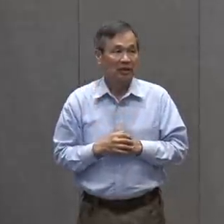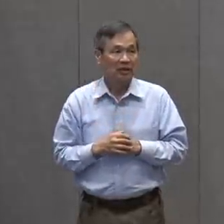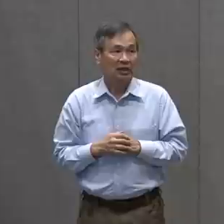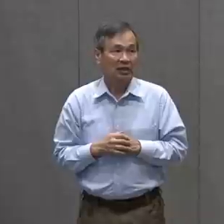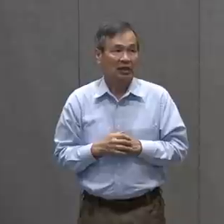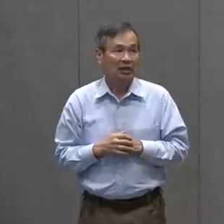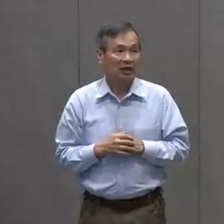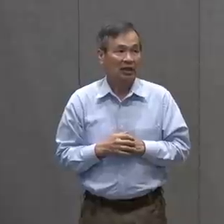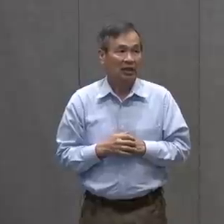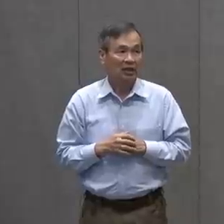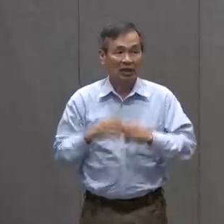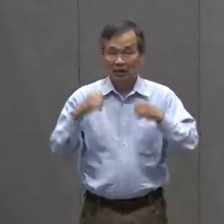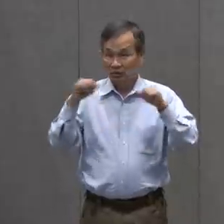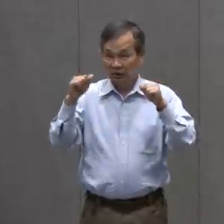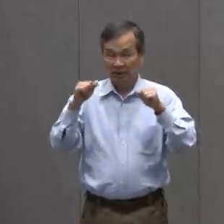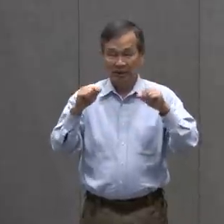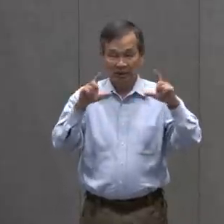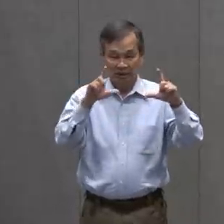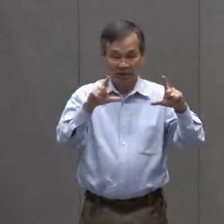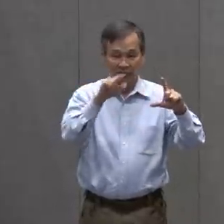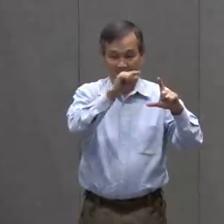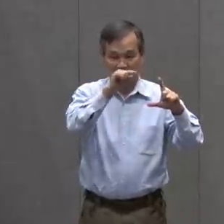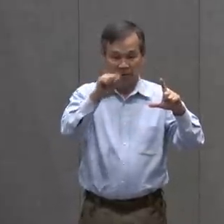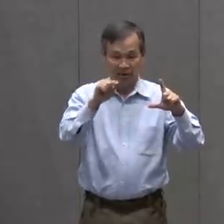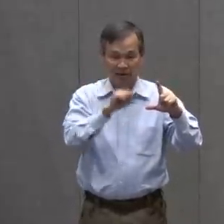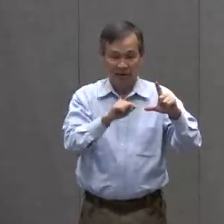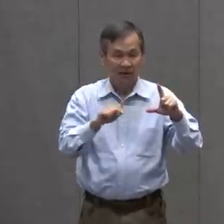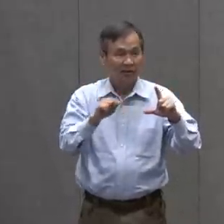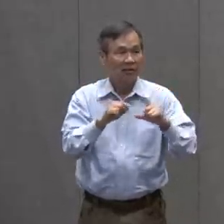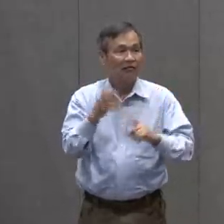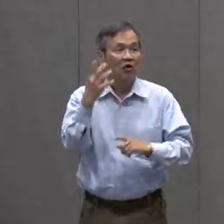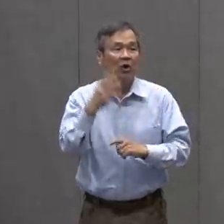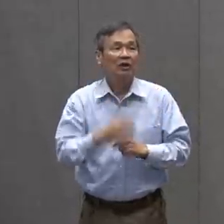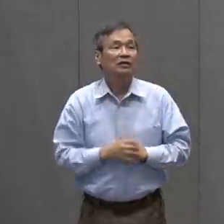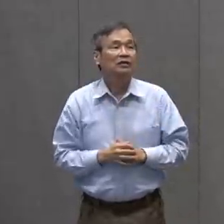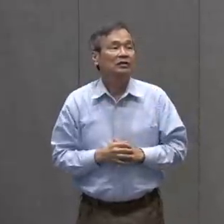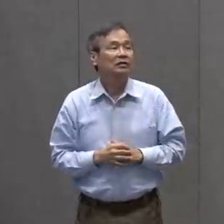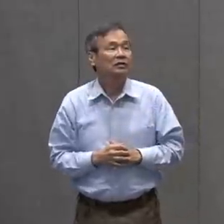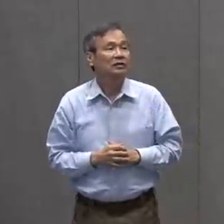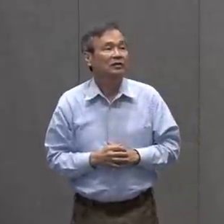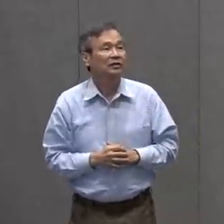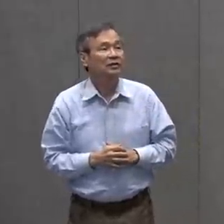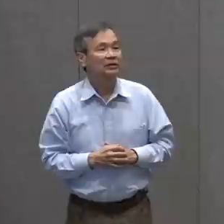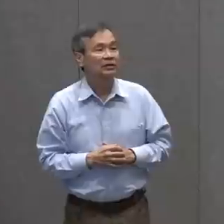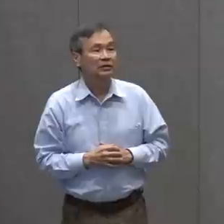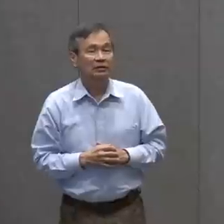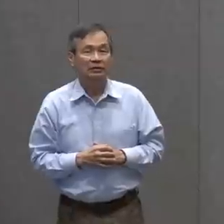get my 4 in a row. Mm-hmm. Okay, let's see.